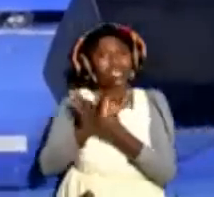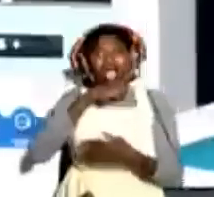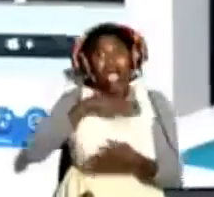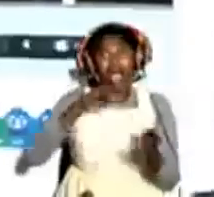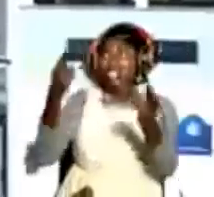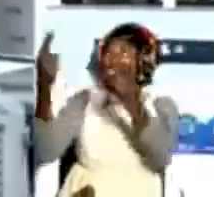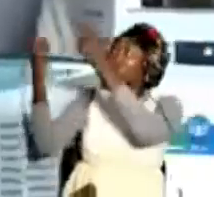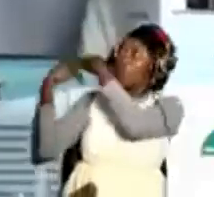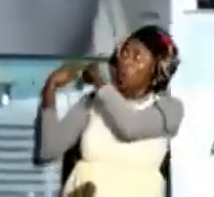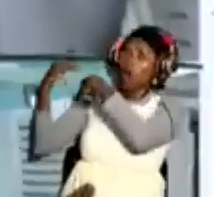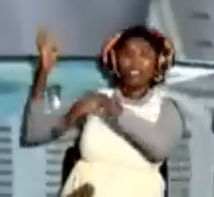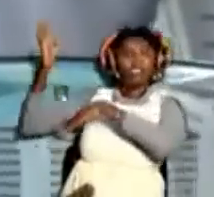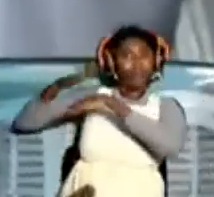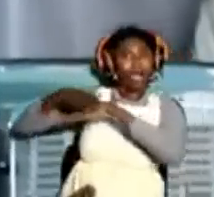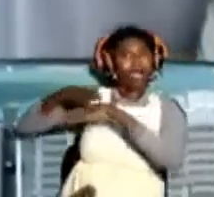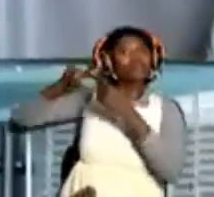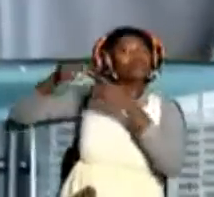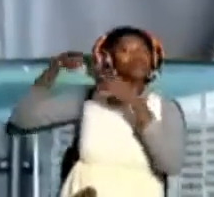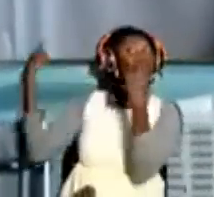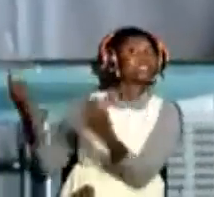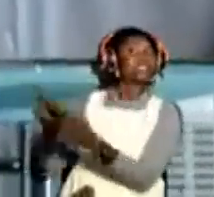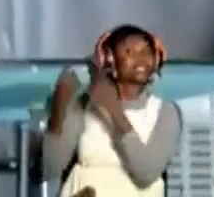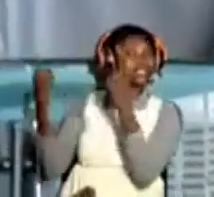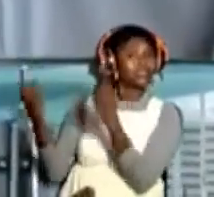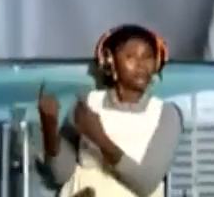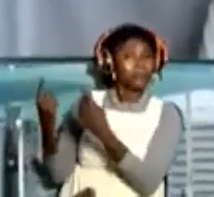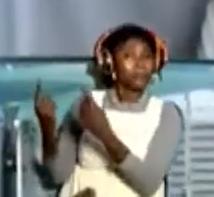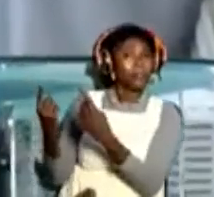and he turns to sin, to wickedness,